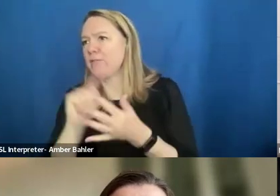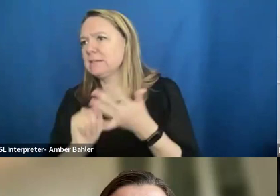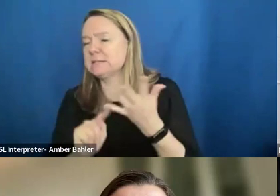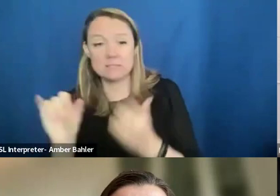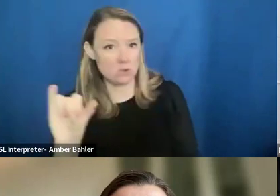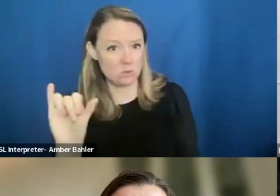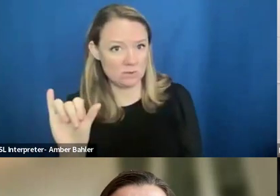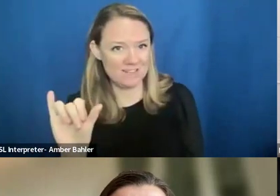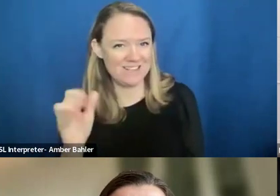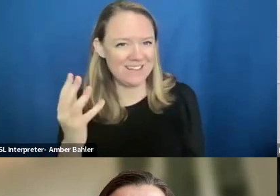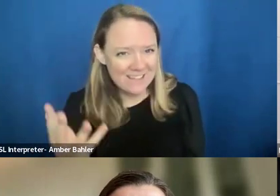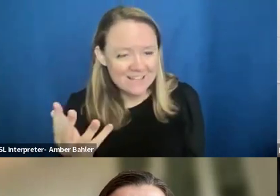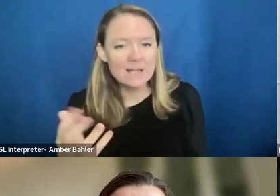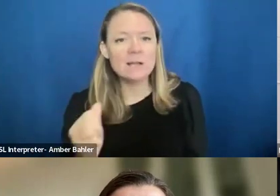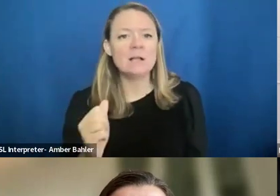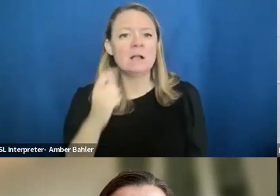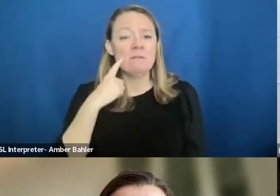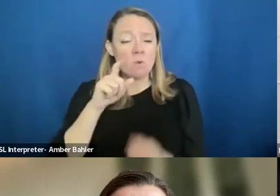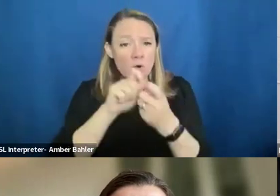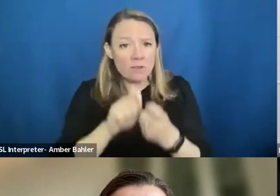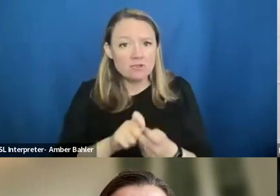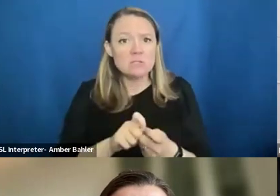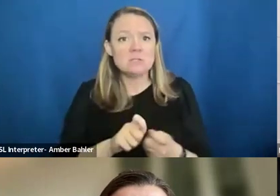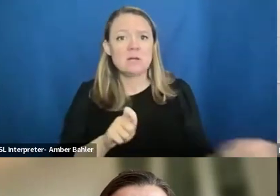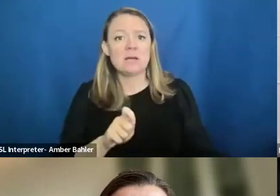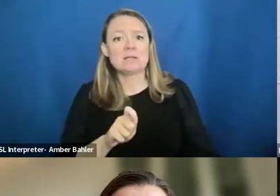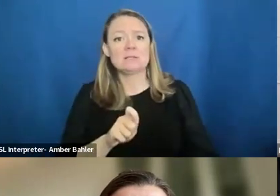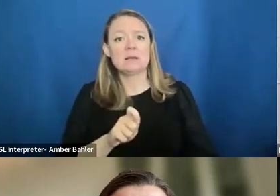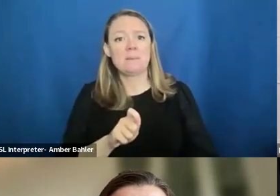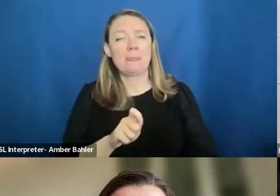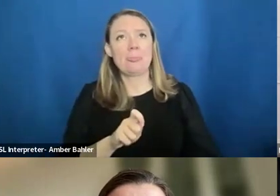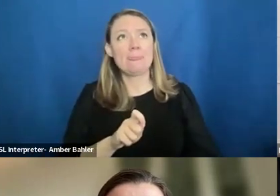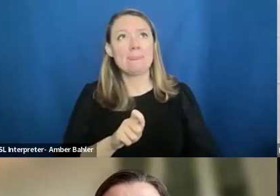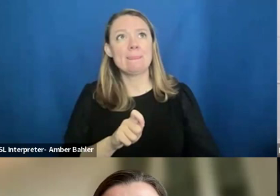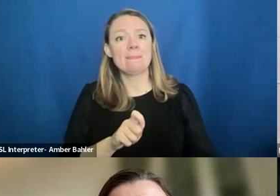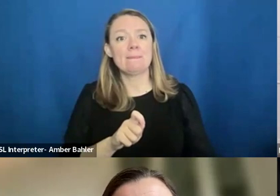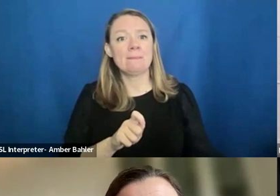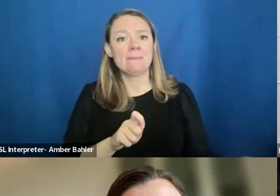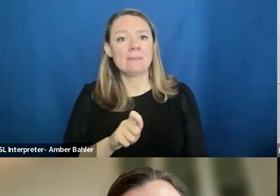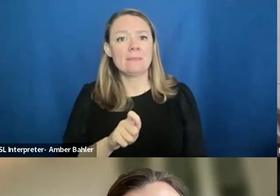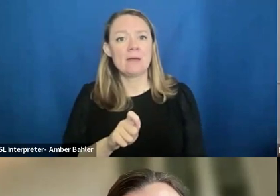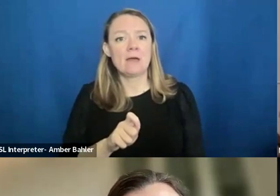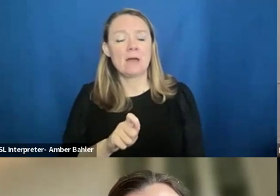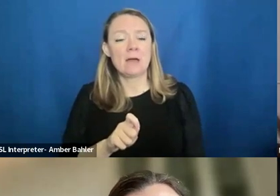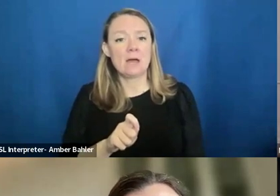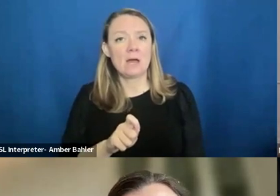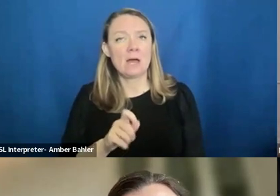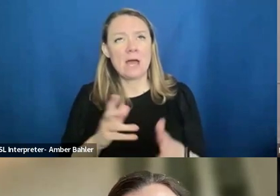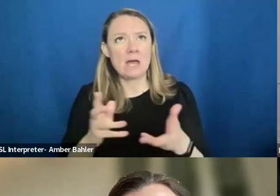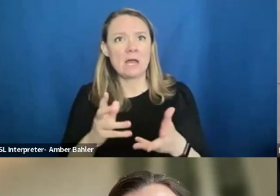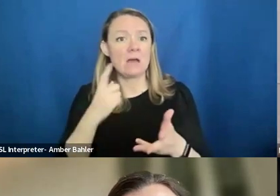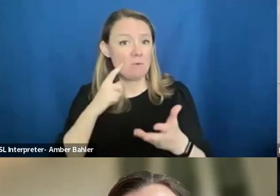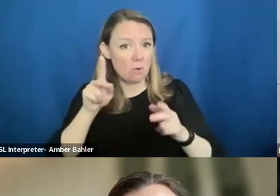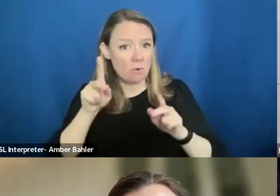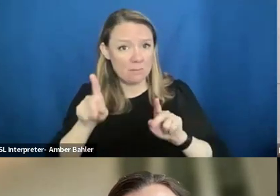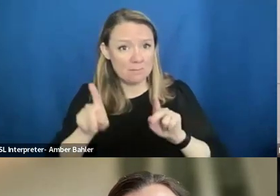for logistics and potency purposes, I'll give it for those that don't really have an